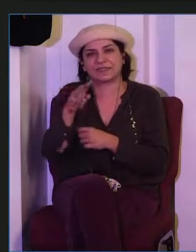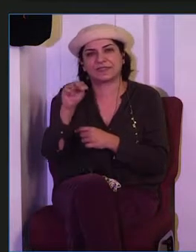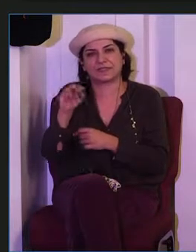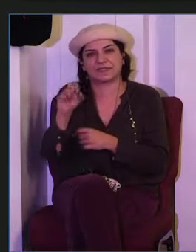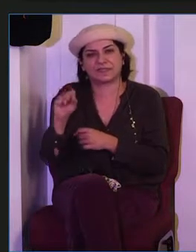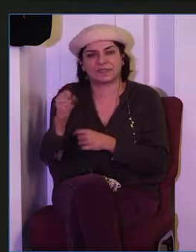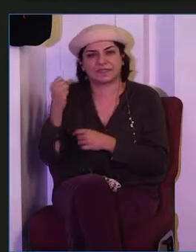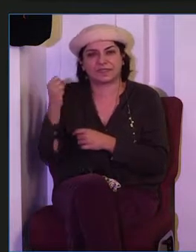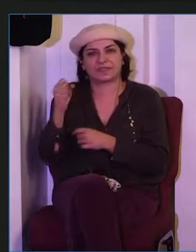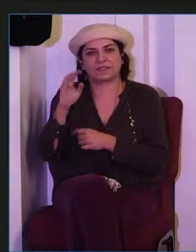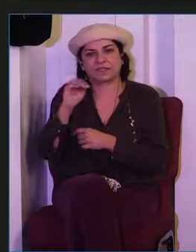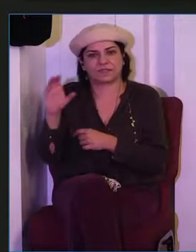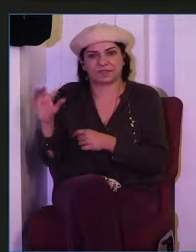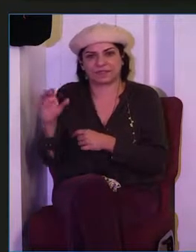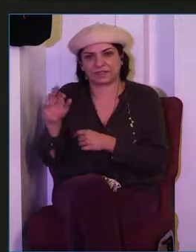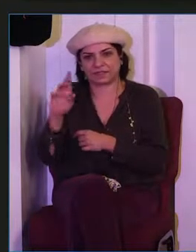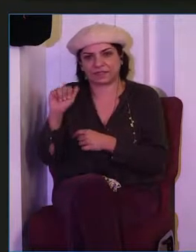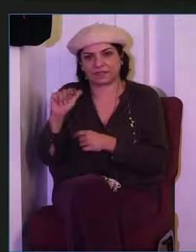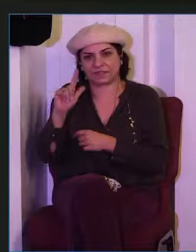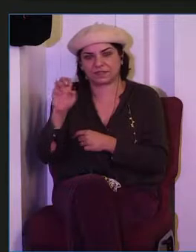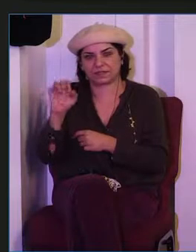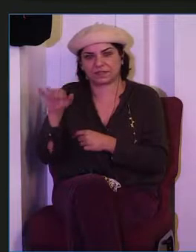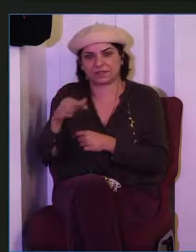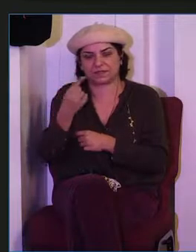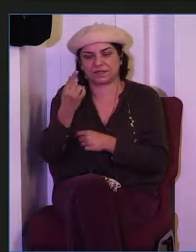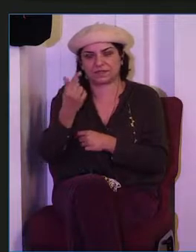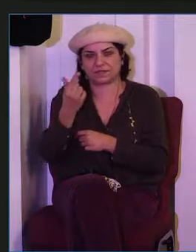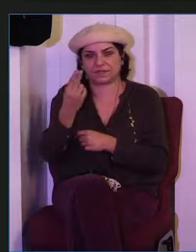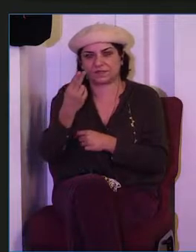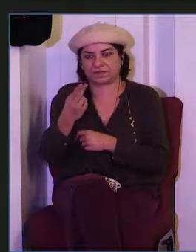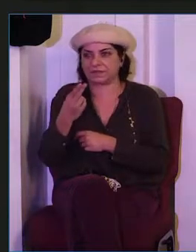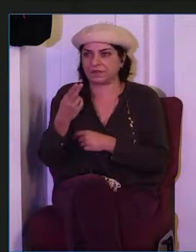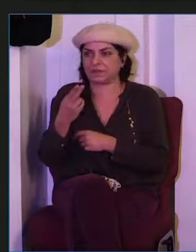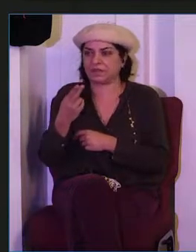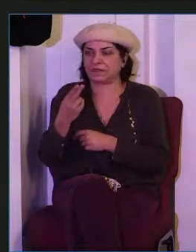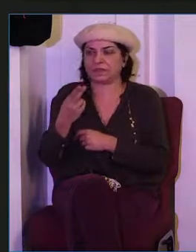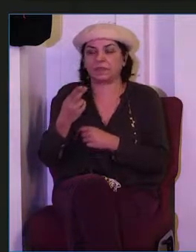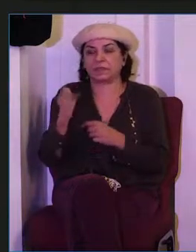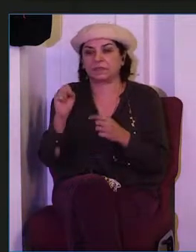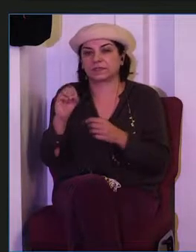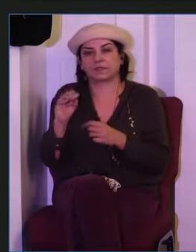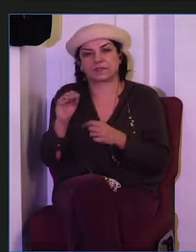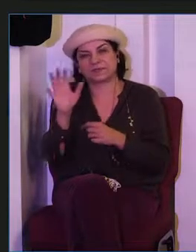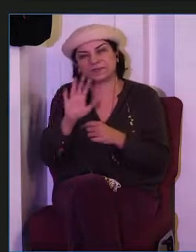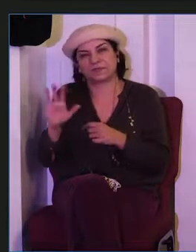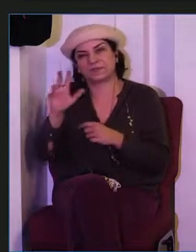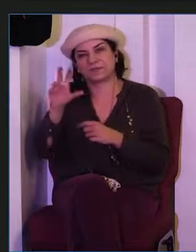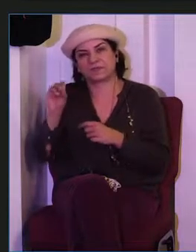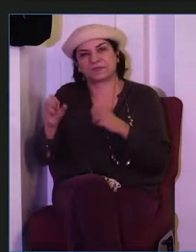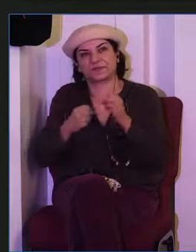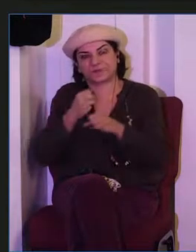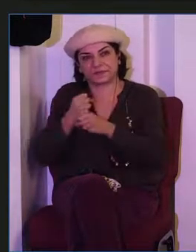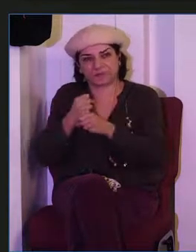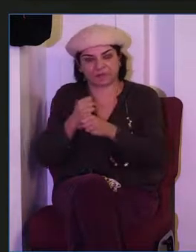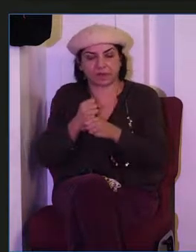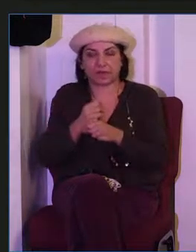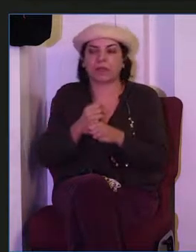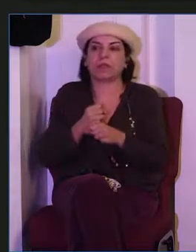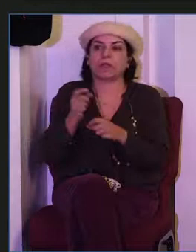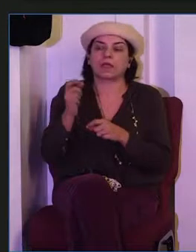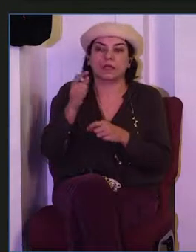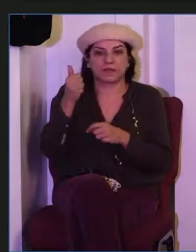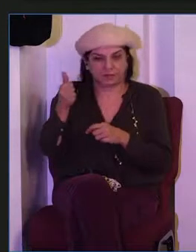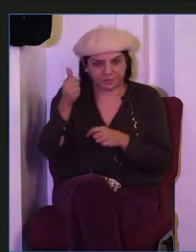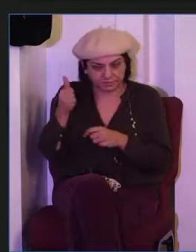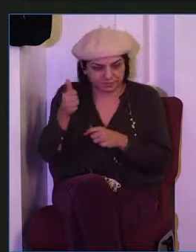And he had been a member in Melbourne for some years, and he has now decided he